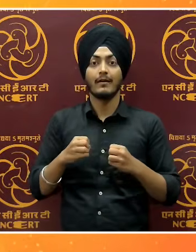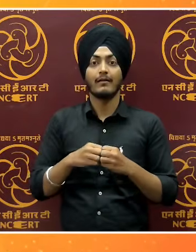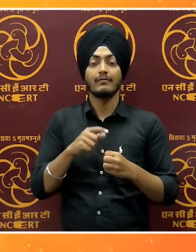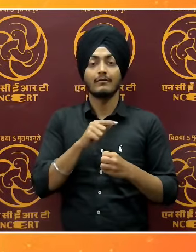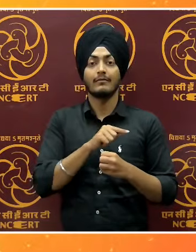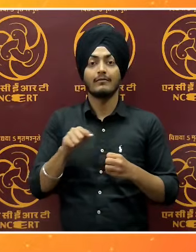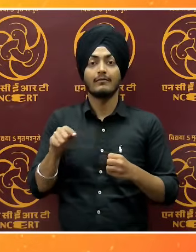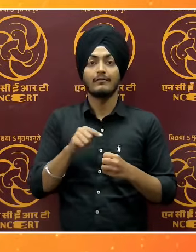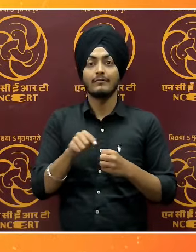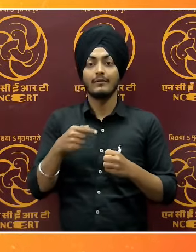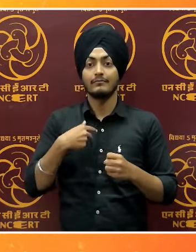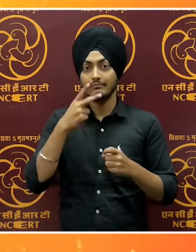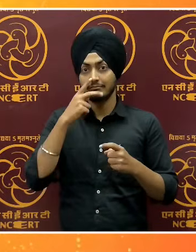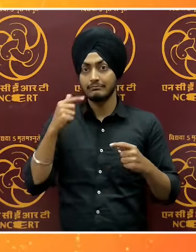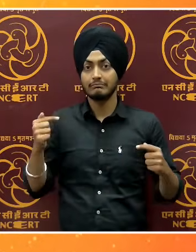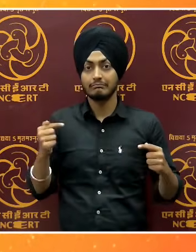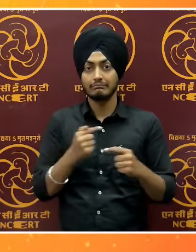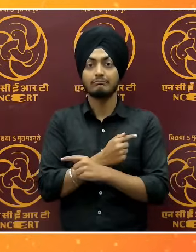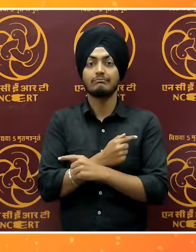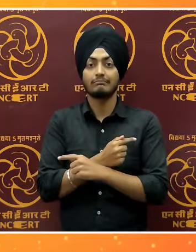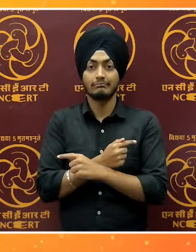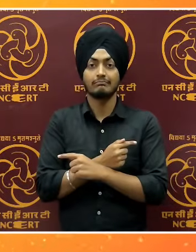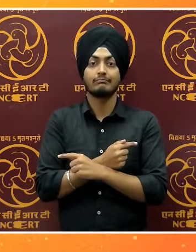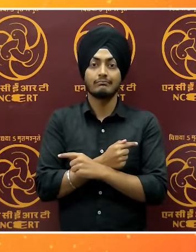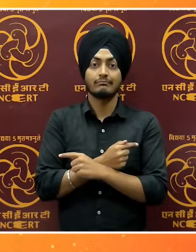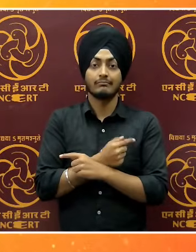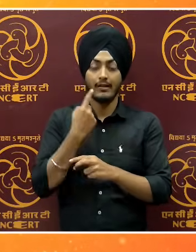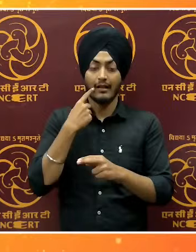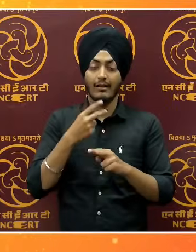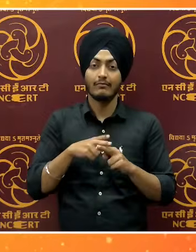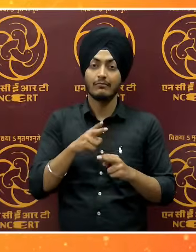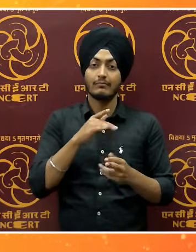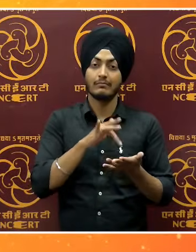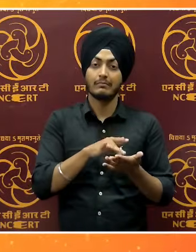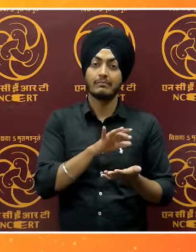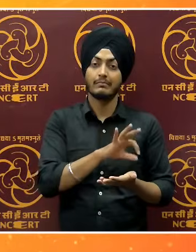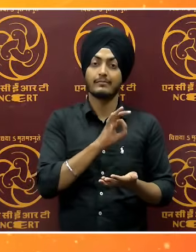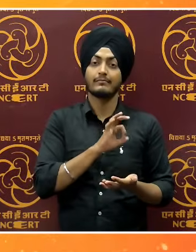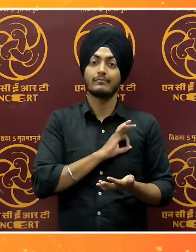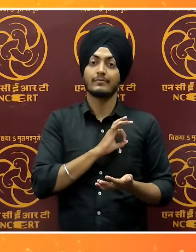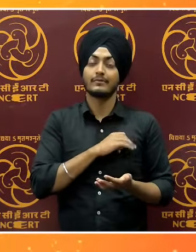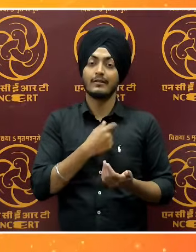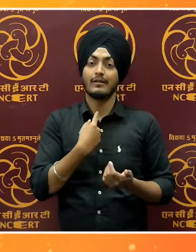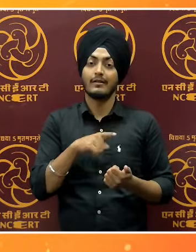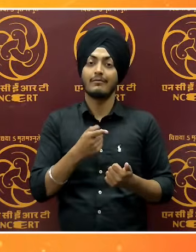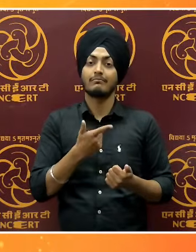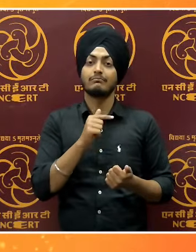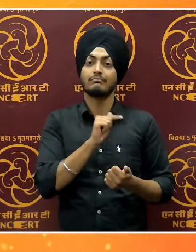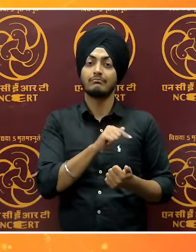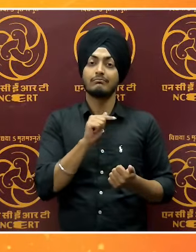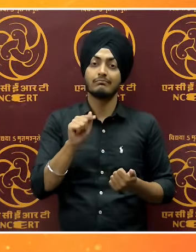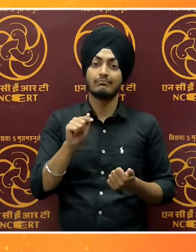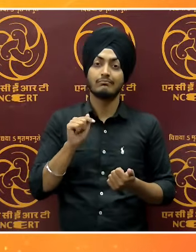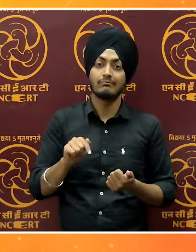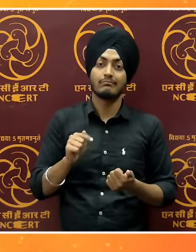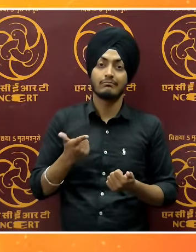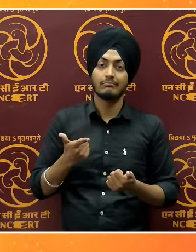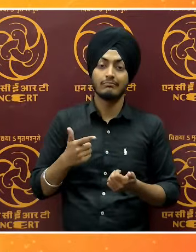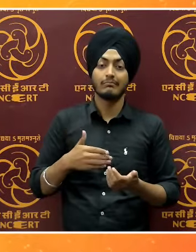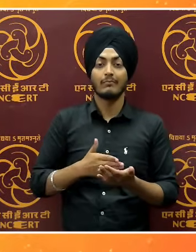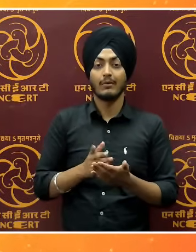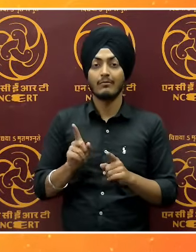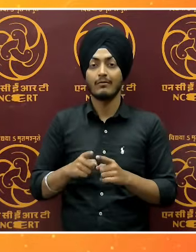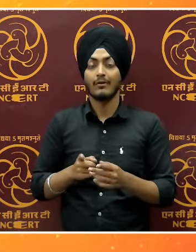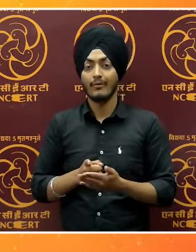going inwards. So if you take any point in a concentric circle, one end is going inward